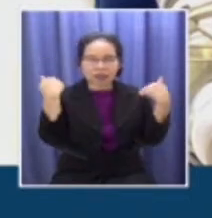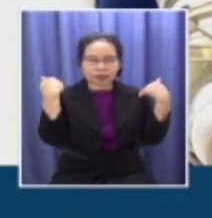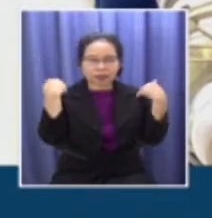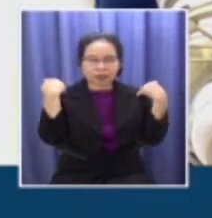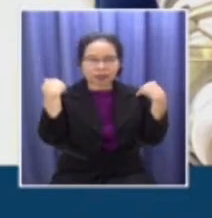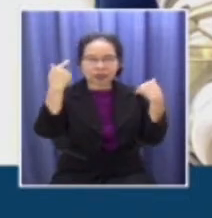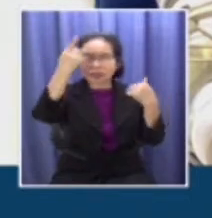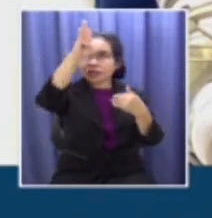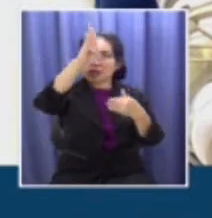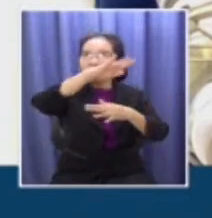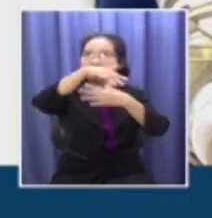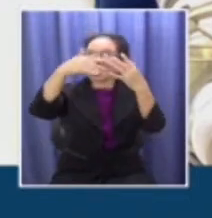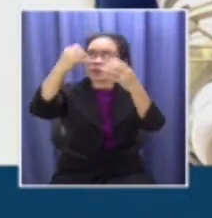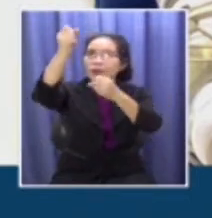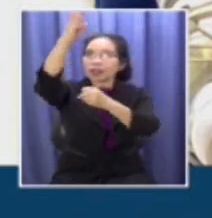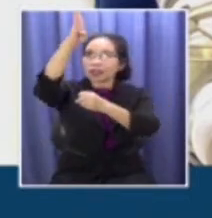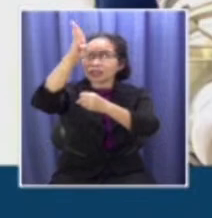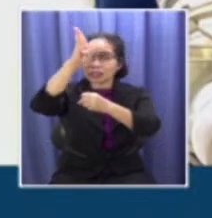That's all shy.